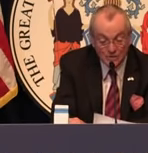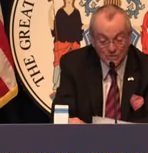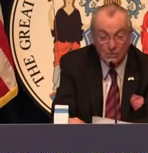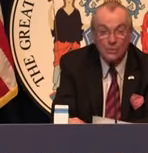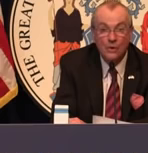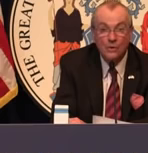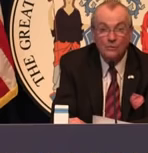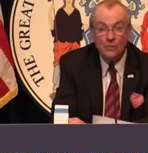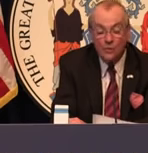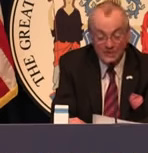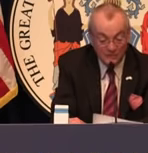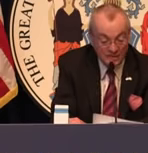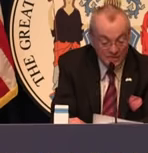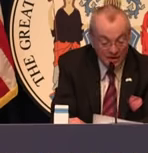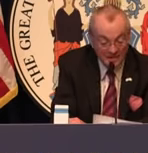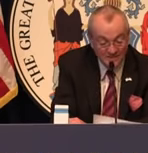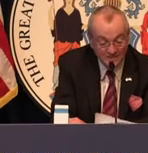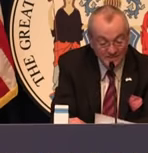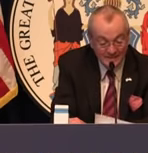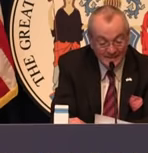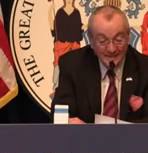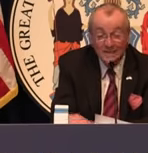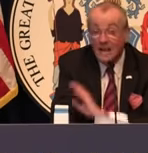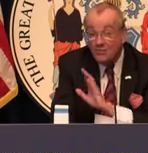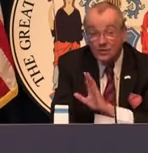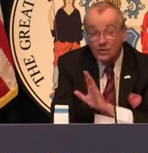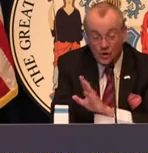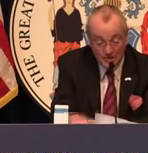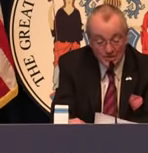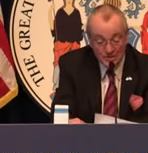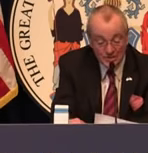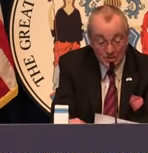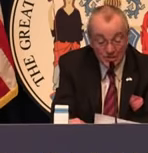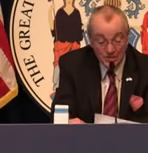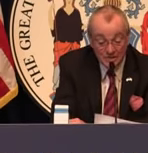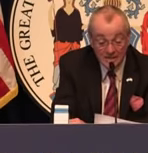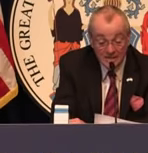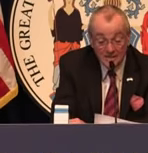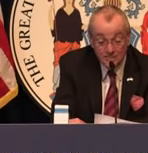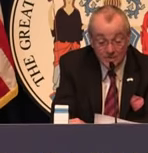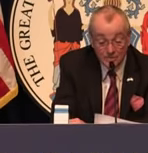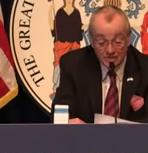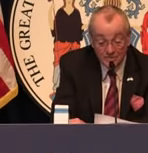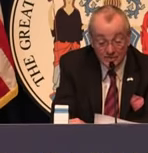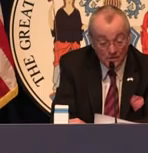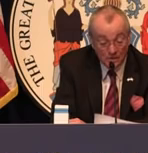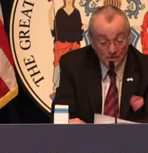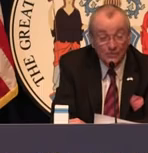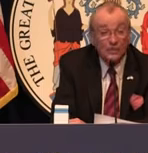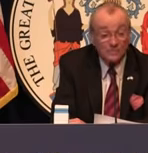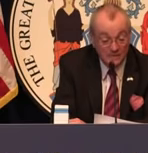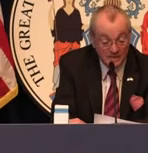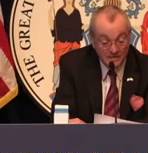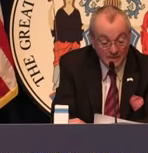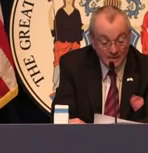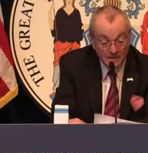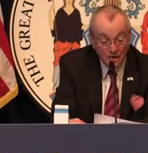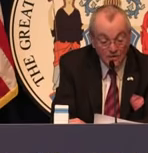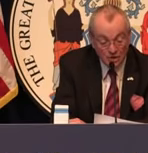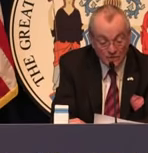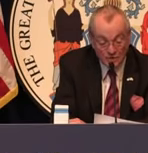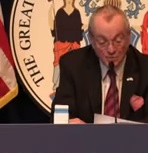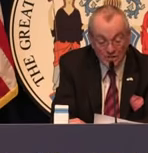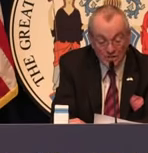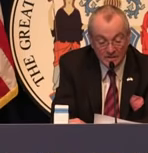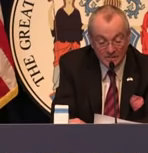New Brunswick Route 1 Flea Market. Life wasn't all business. He was deeply involved in his community.